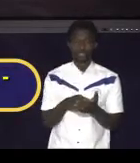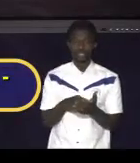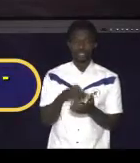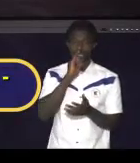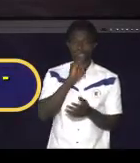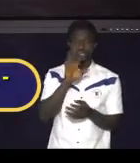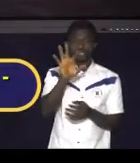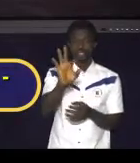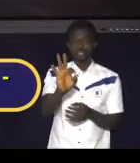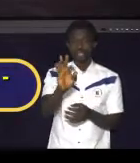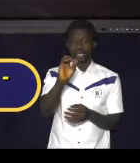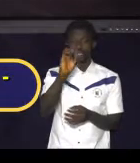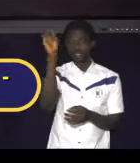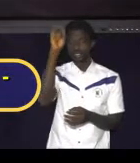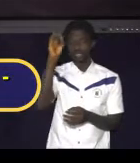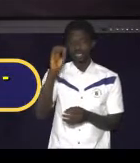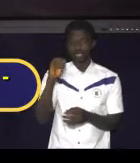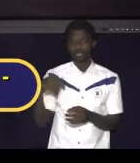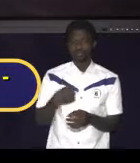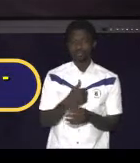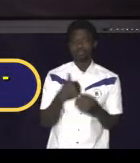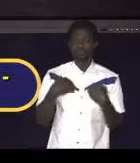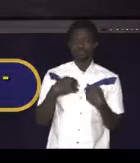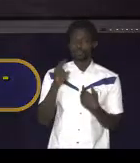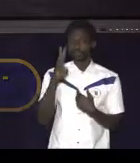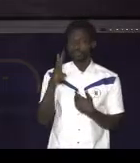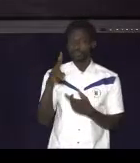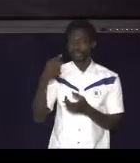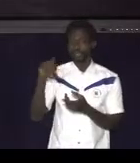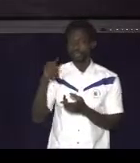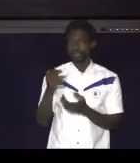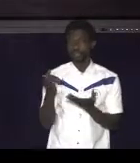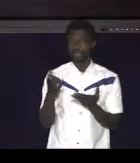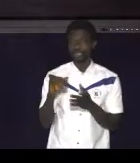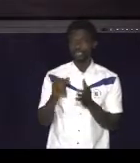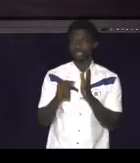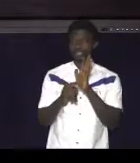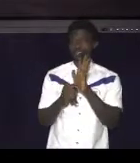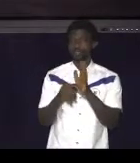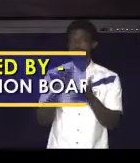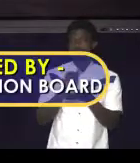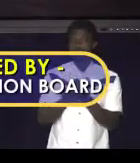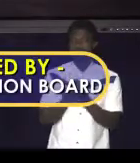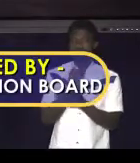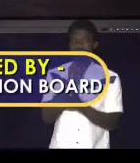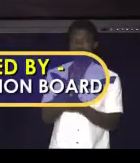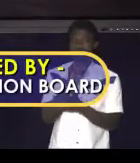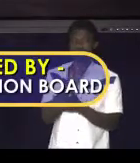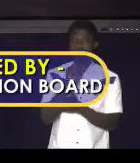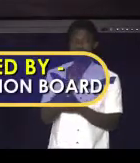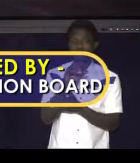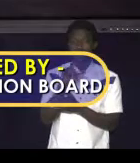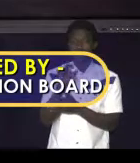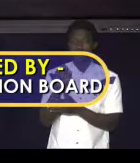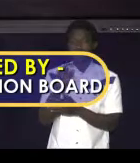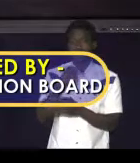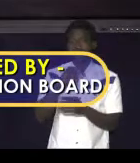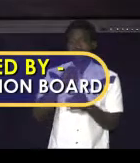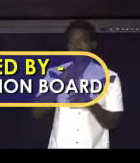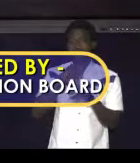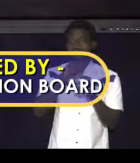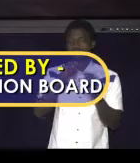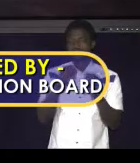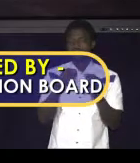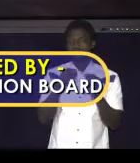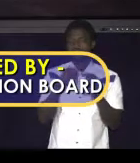90 degrees. Also, we have two markings here showing that it is an isosceles triangle and these two